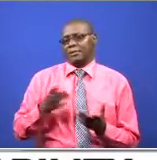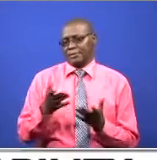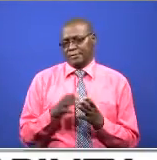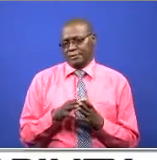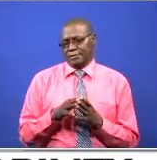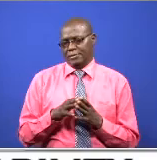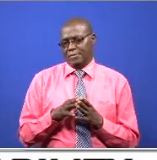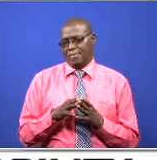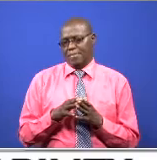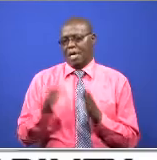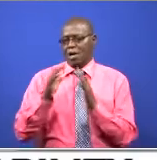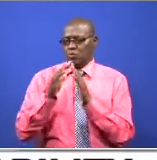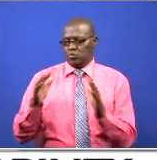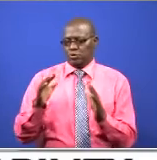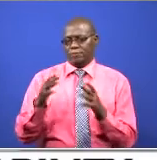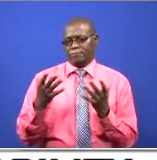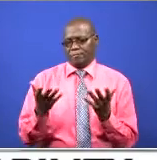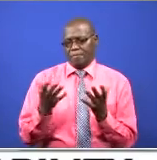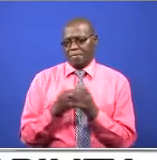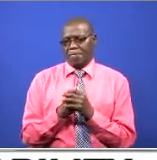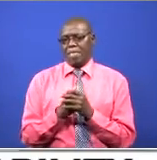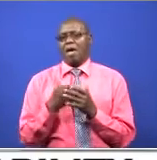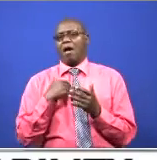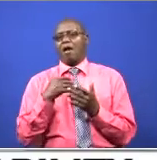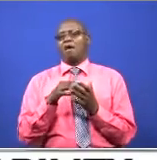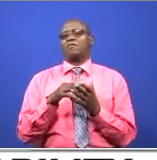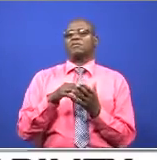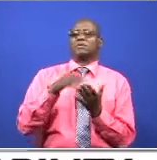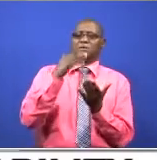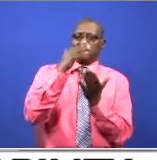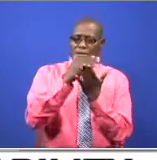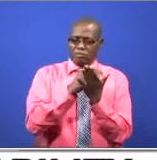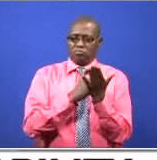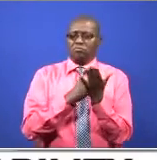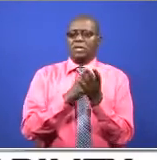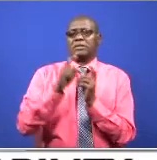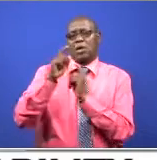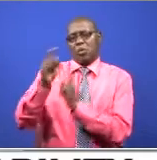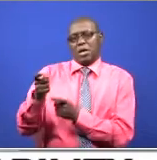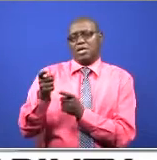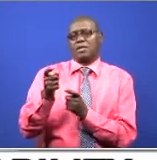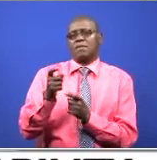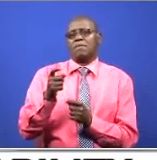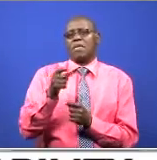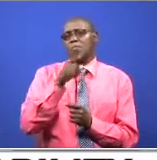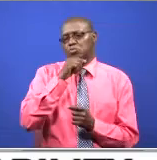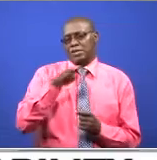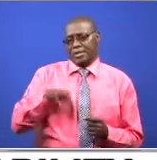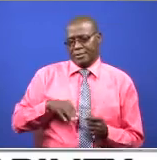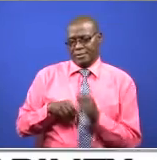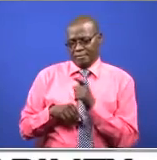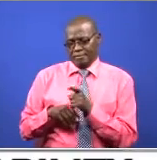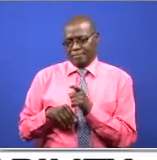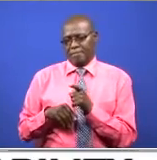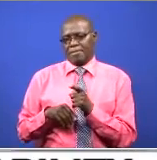area. We have got a great program called Zawadi Mzazi, owned by the company, patented by the company, where we help